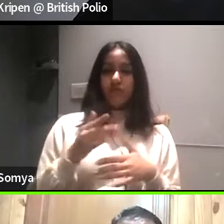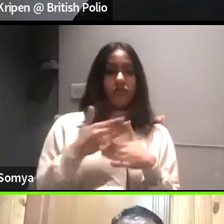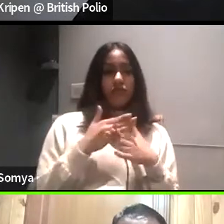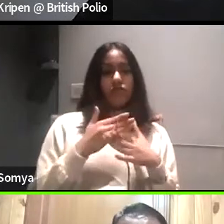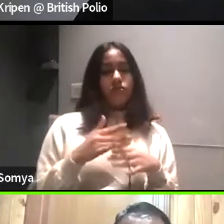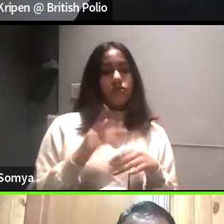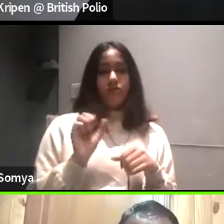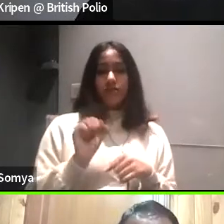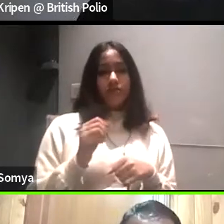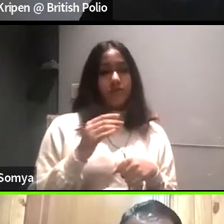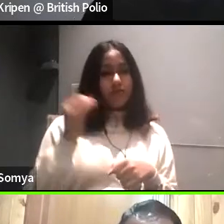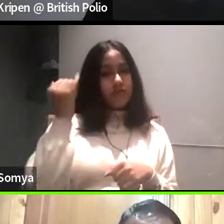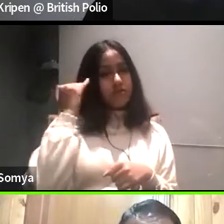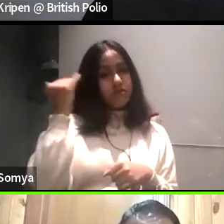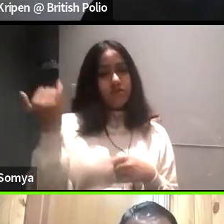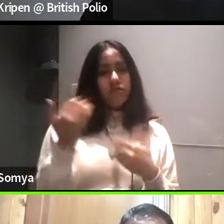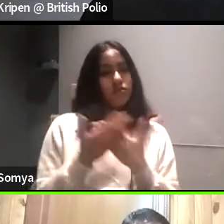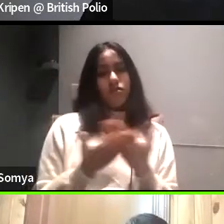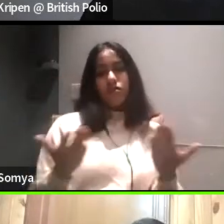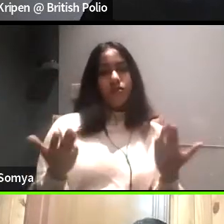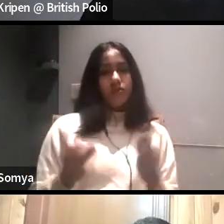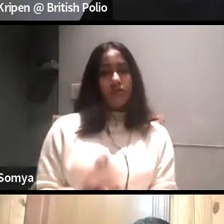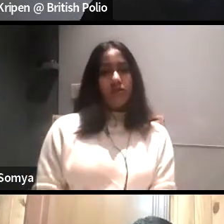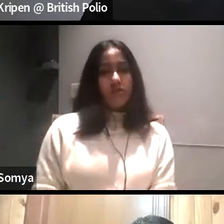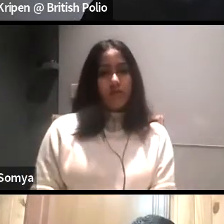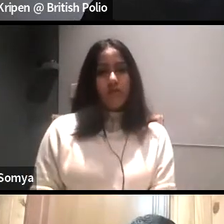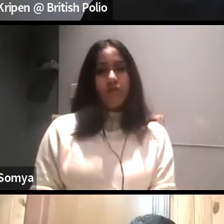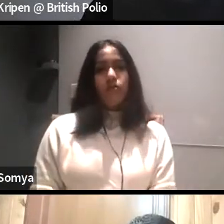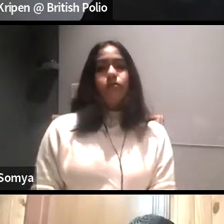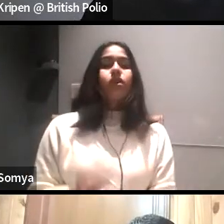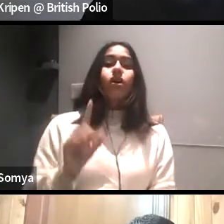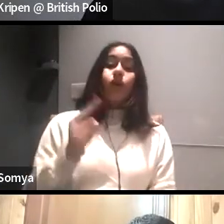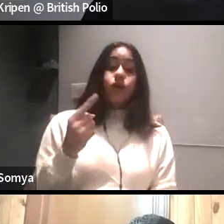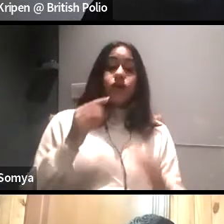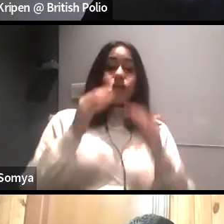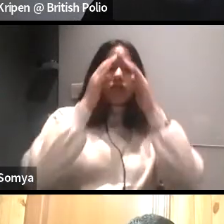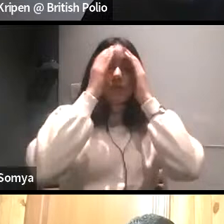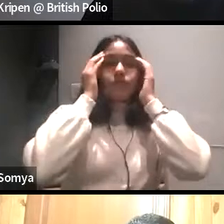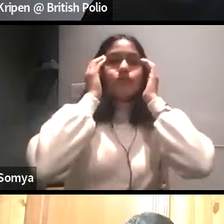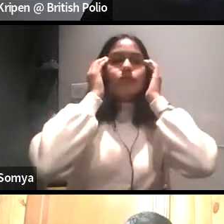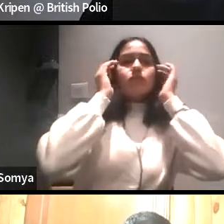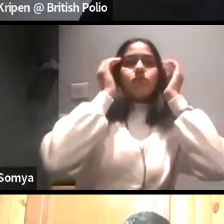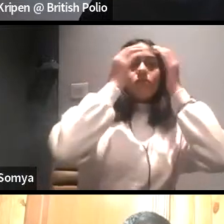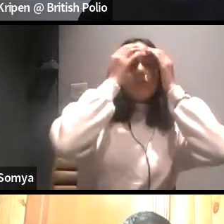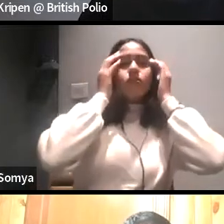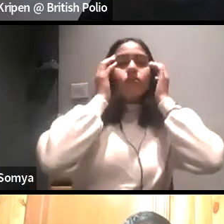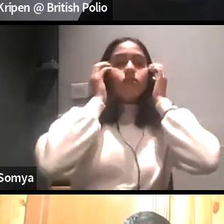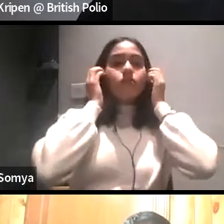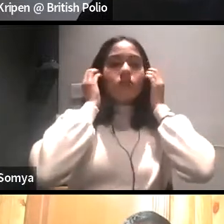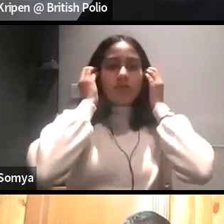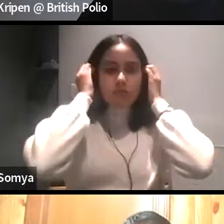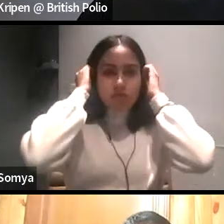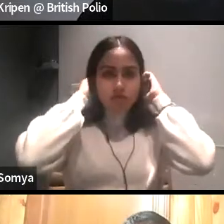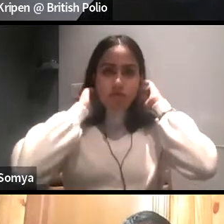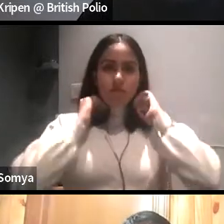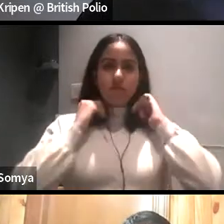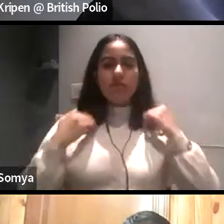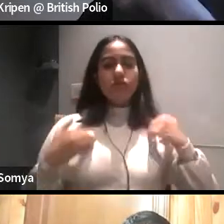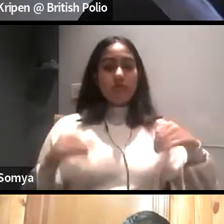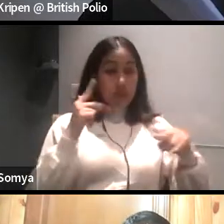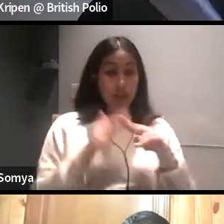perspective. Open to everyone, please. Yeah, so male and female ratio when it comes to